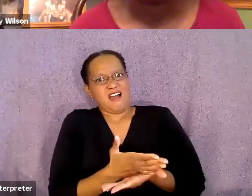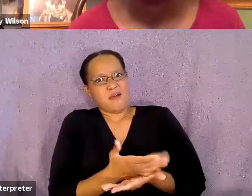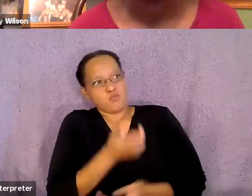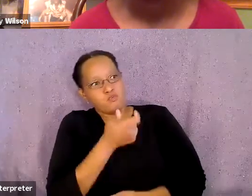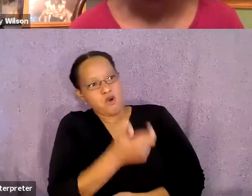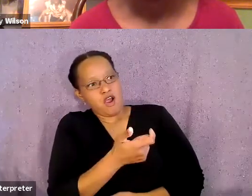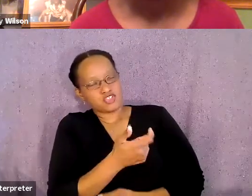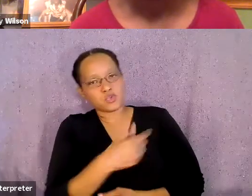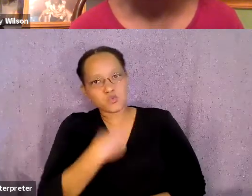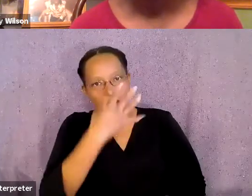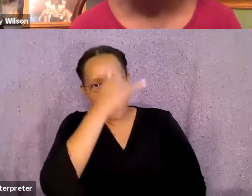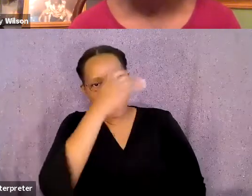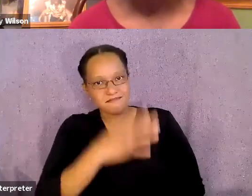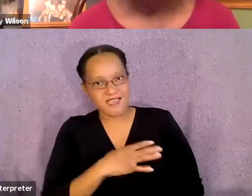cisgender